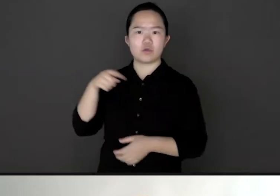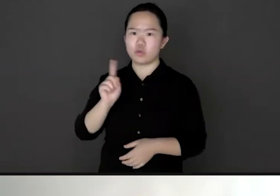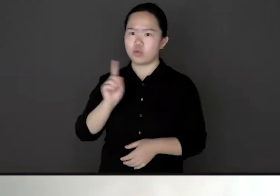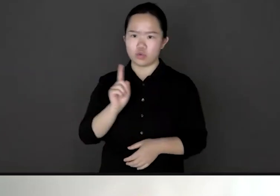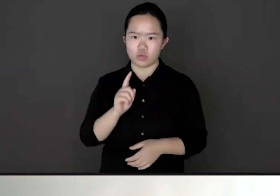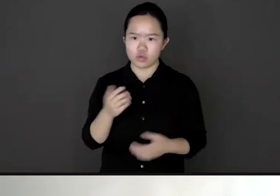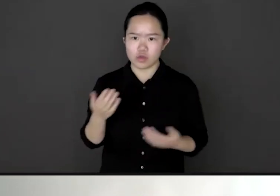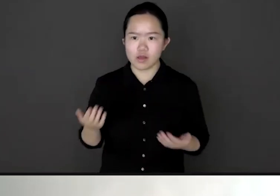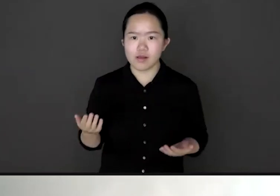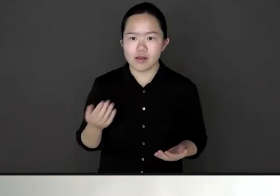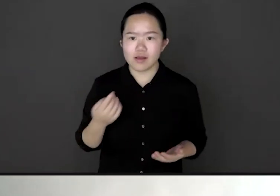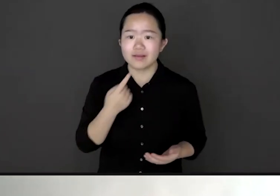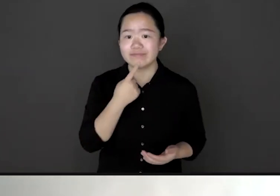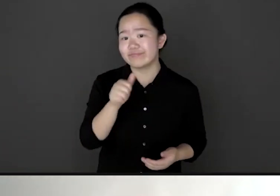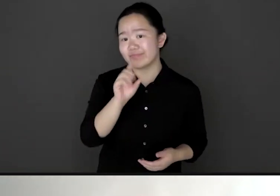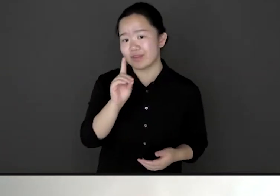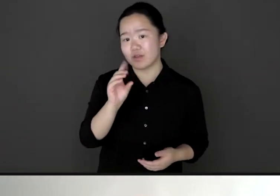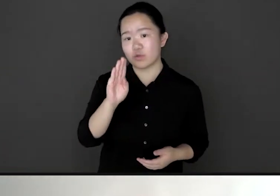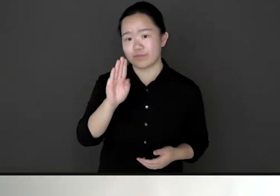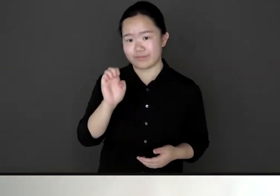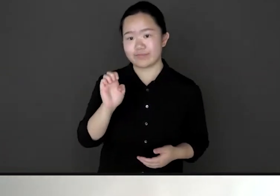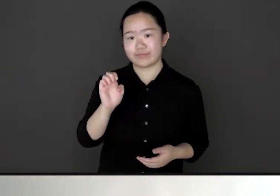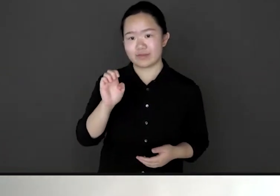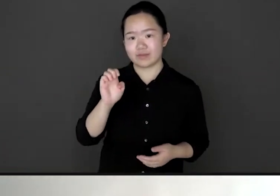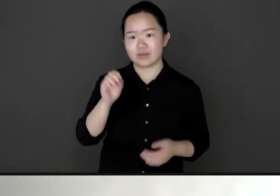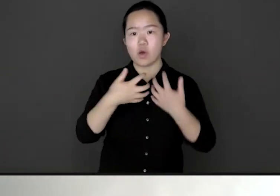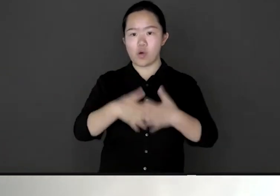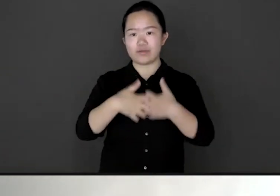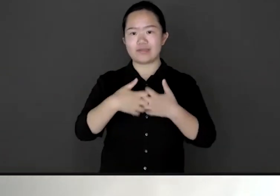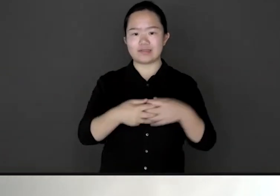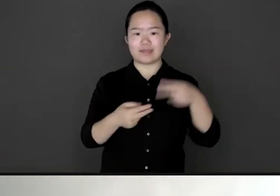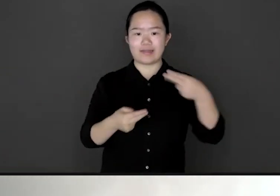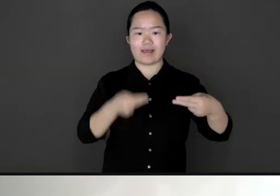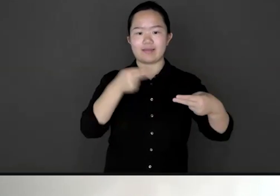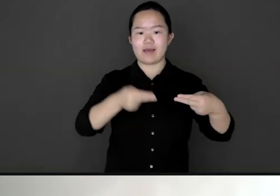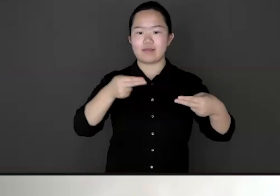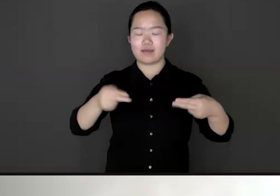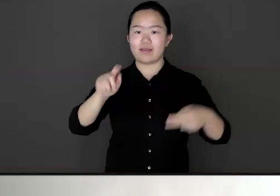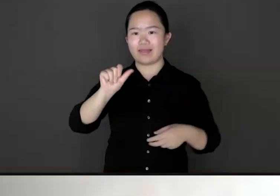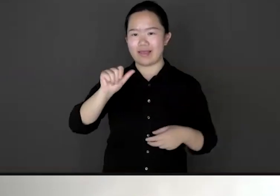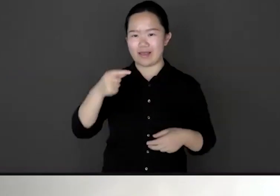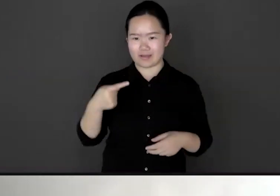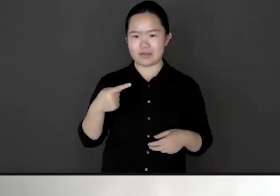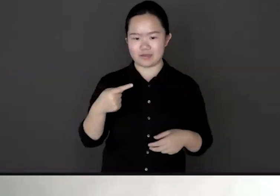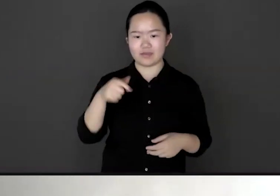might decide to compromise that. But the challenge is, what are we